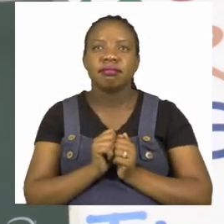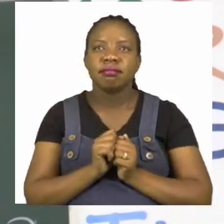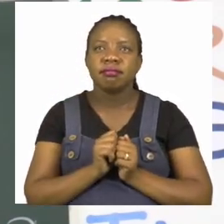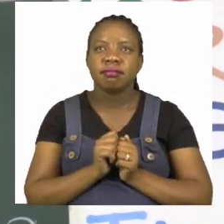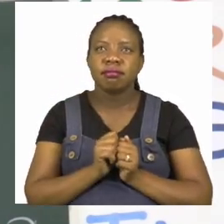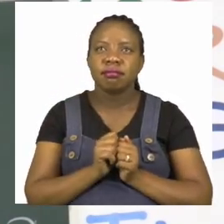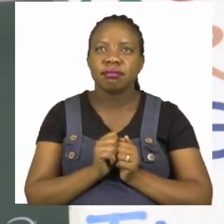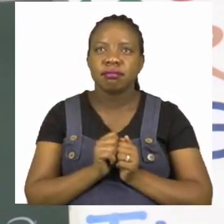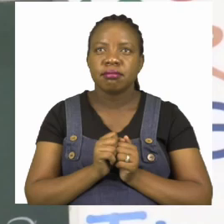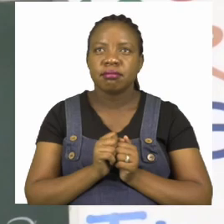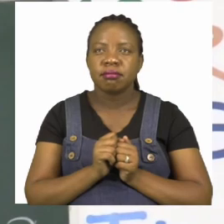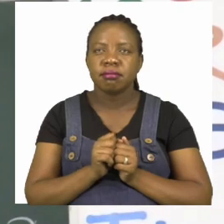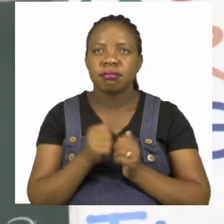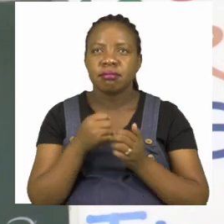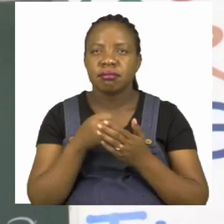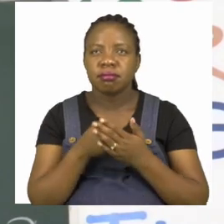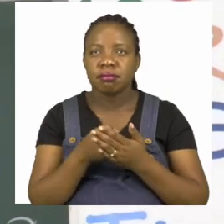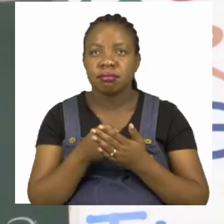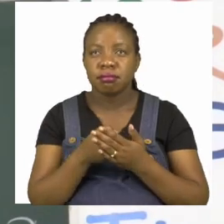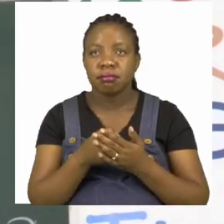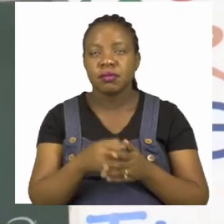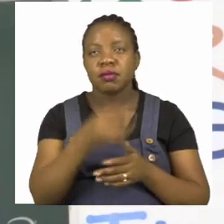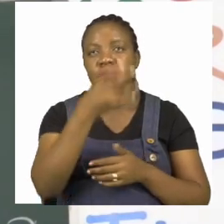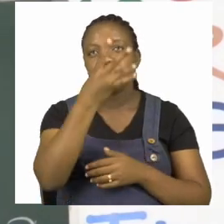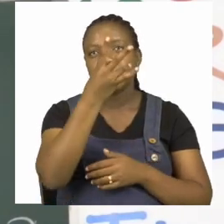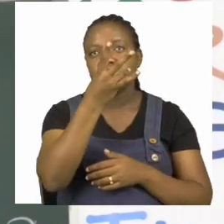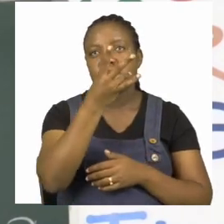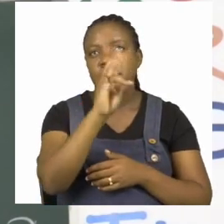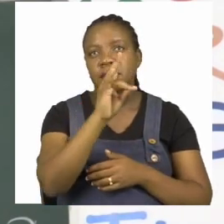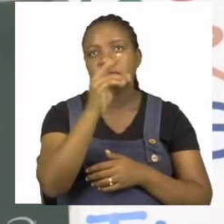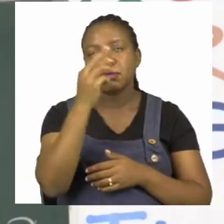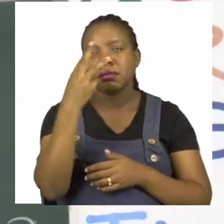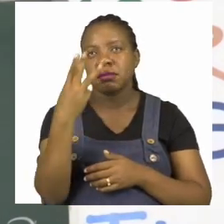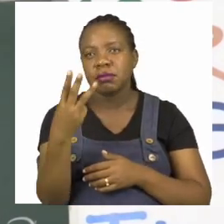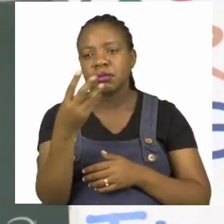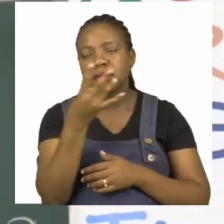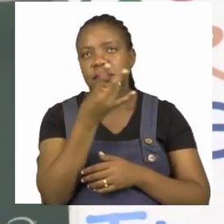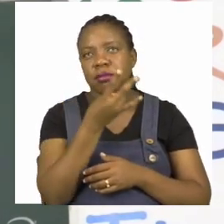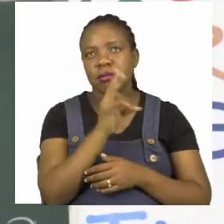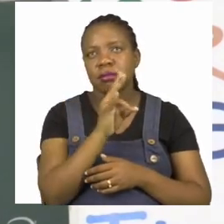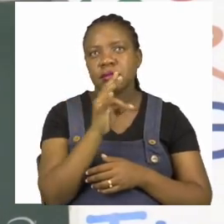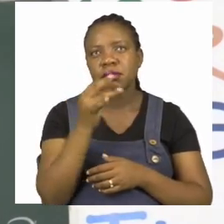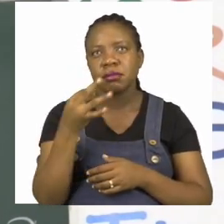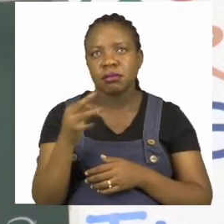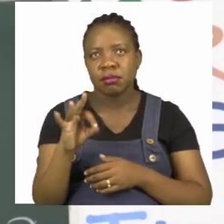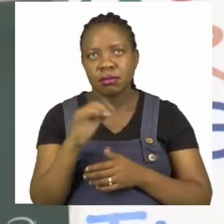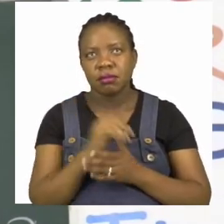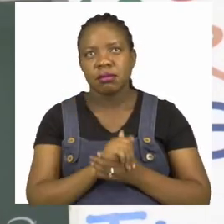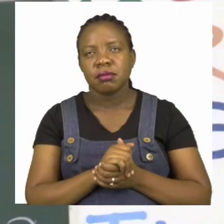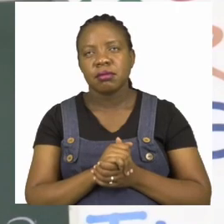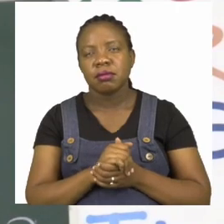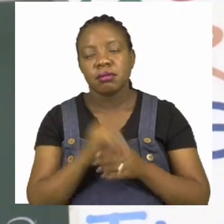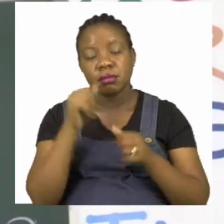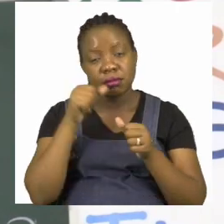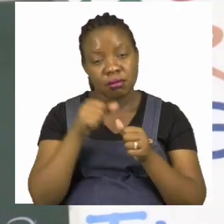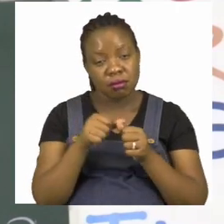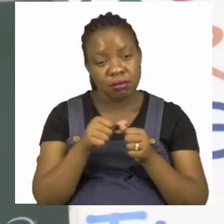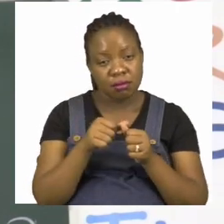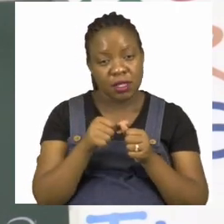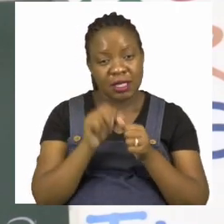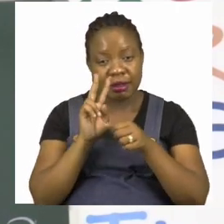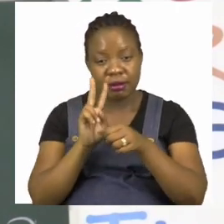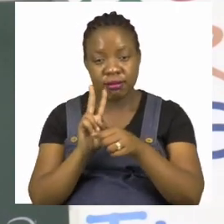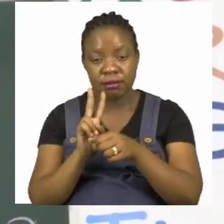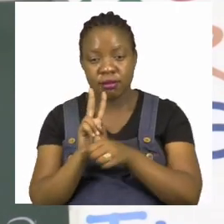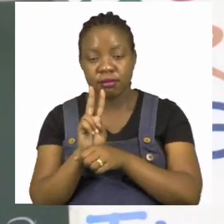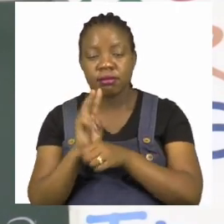We're going to try and do these two together. Remember, it is the second digit that is important. So